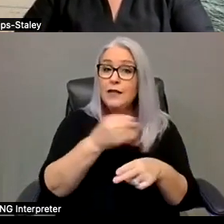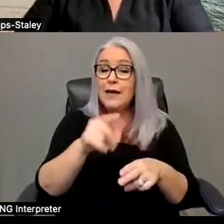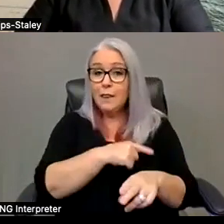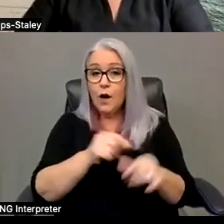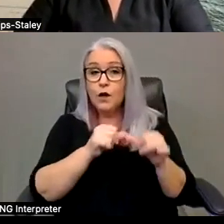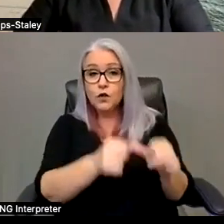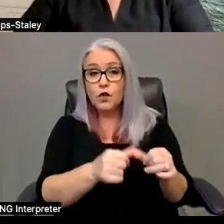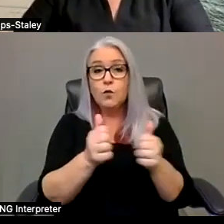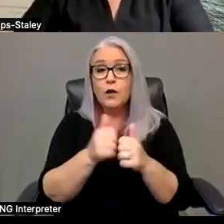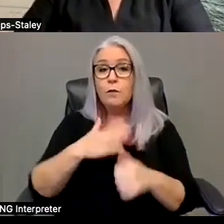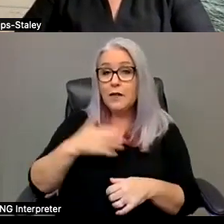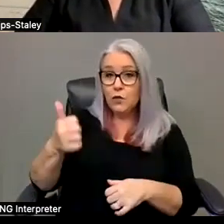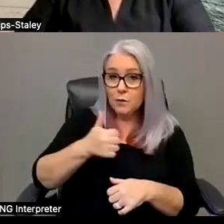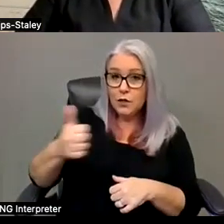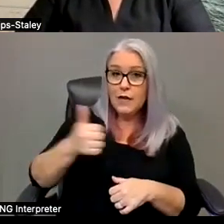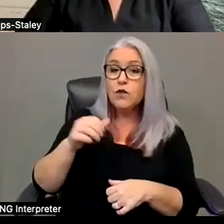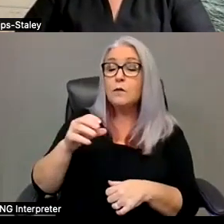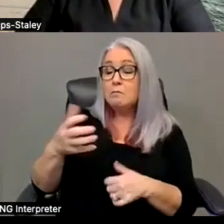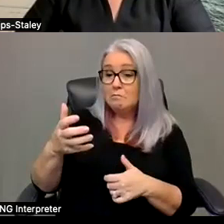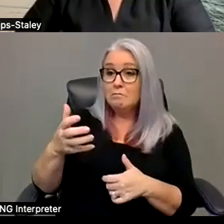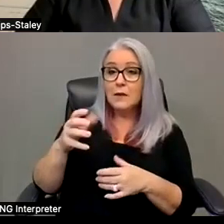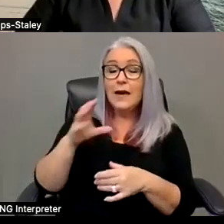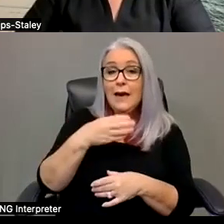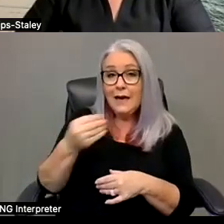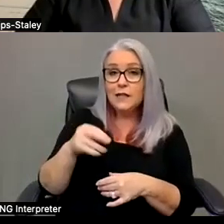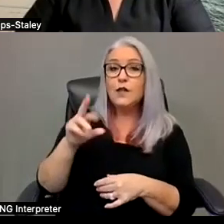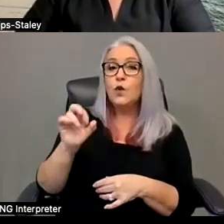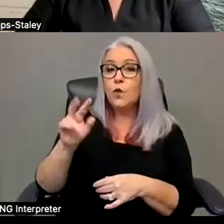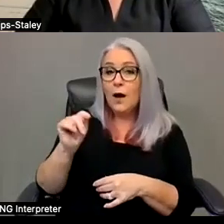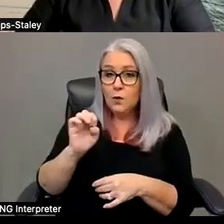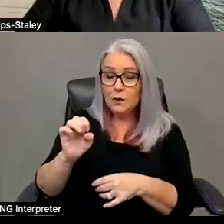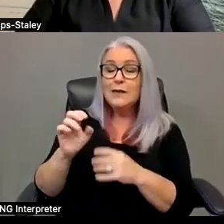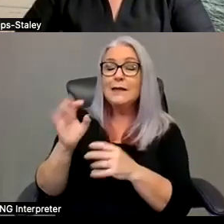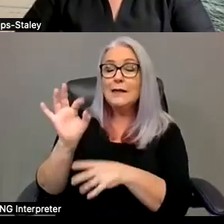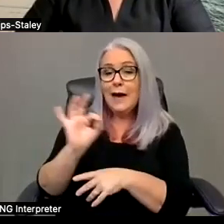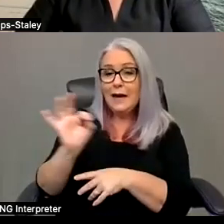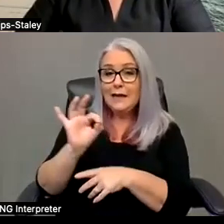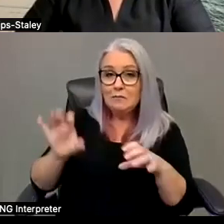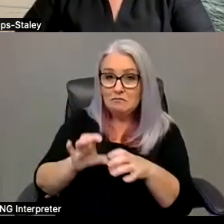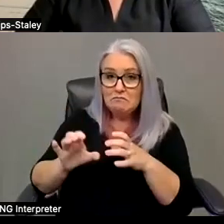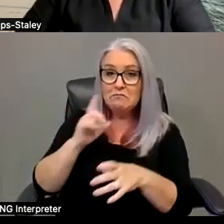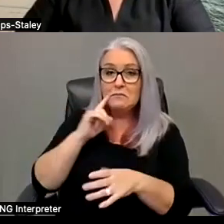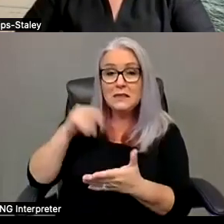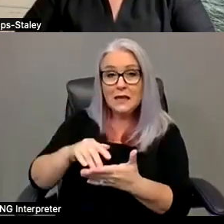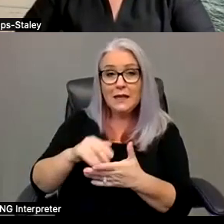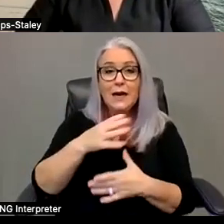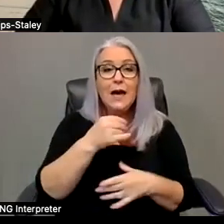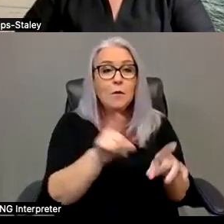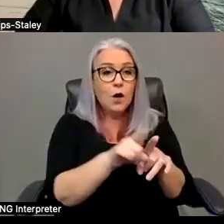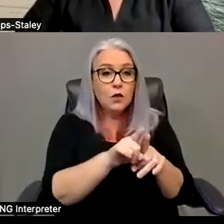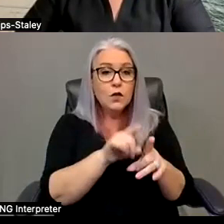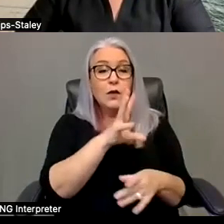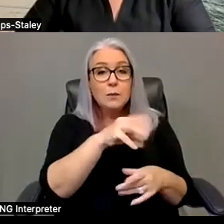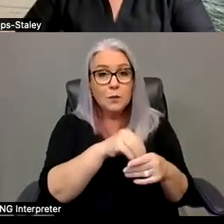with the Transportation Mobility Council and the Route 9 Active Transportation Study. In addition, I'm also a member of the Westchester County Transportation